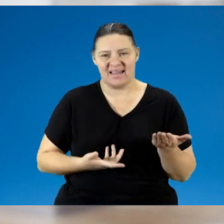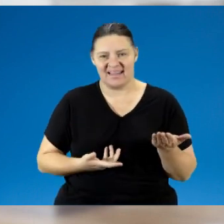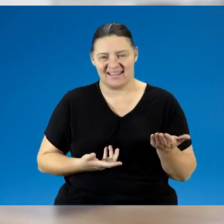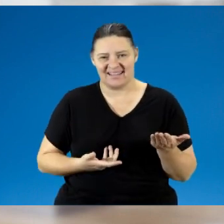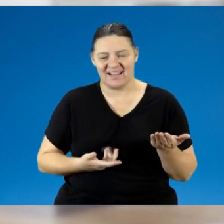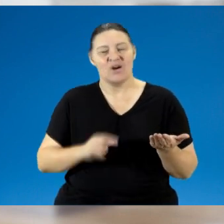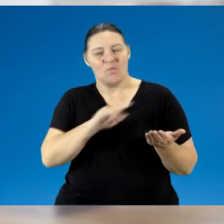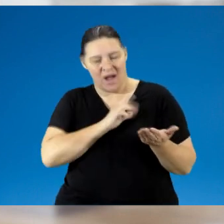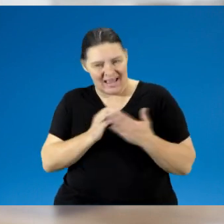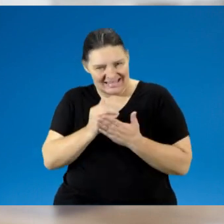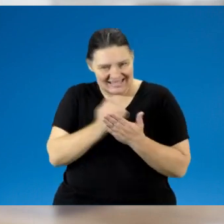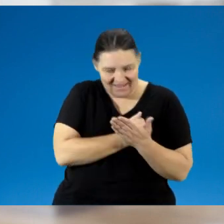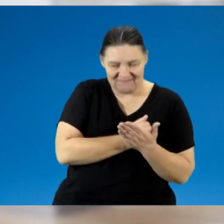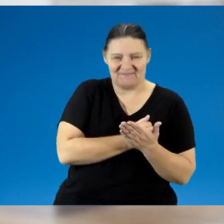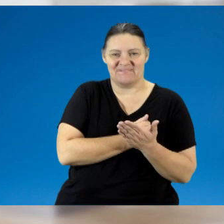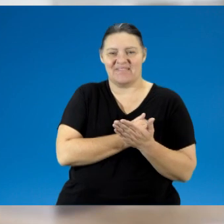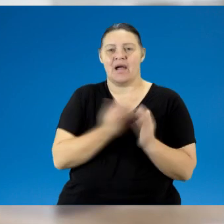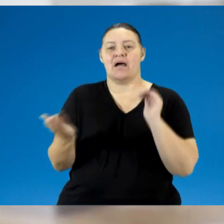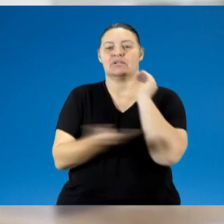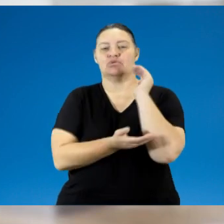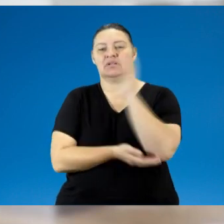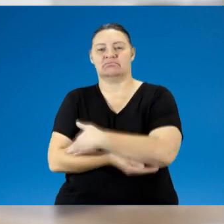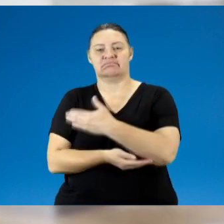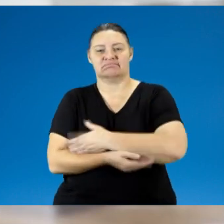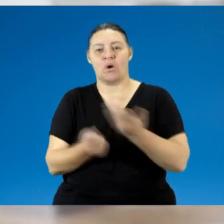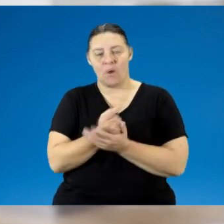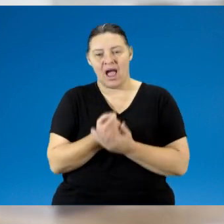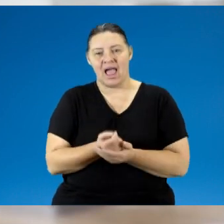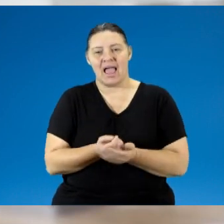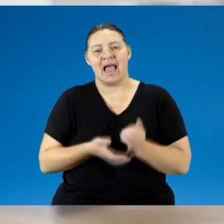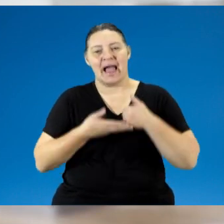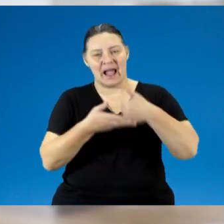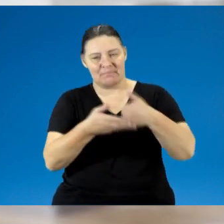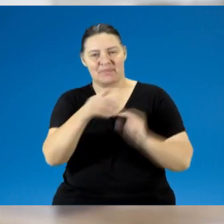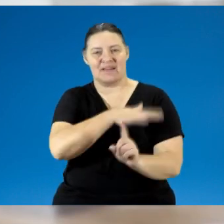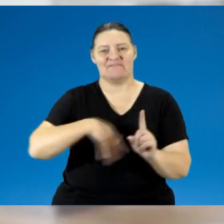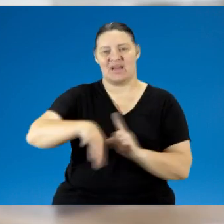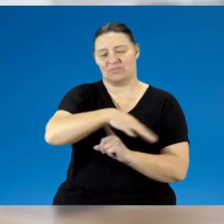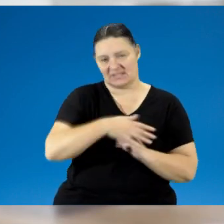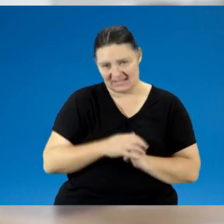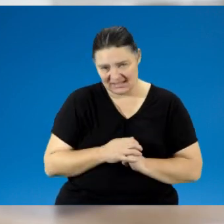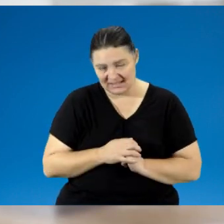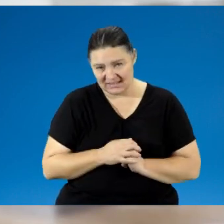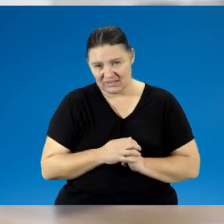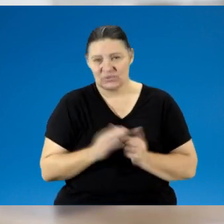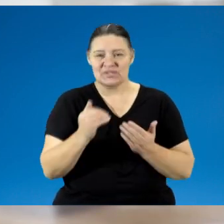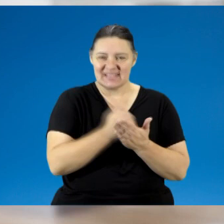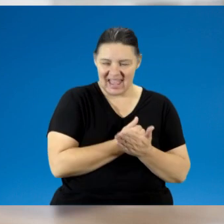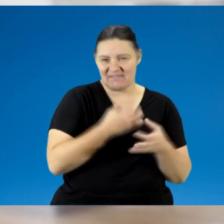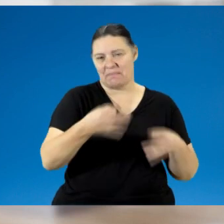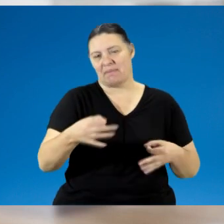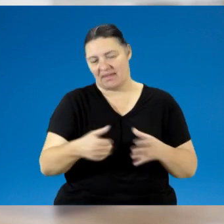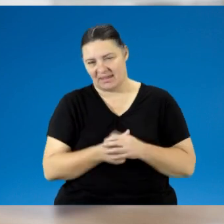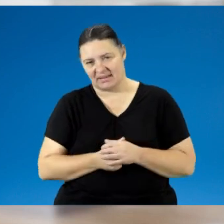shops. Now they're doing what? They send receipts via email. Why? They're trying to do what? To save our trees, to save